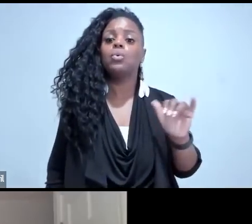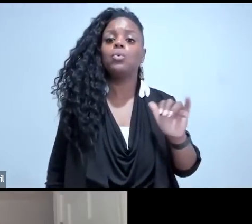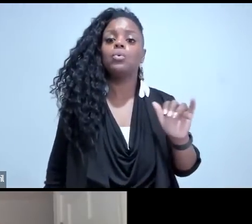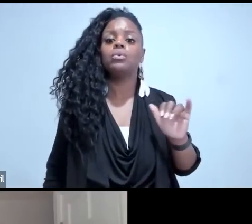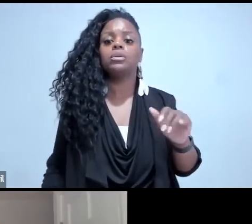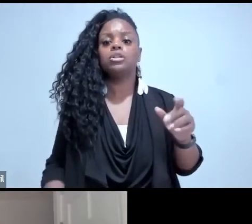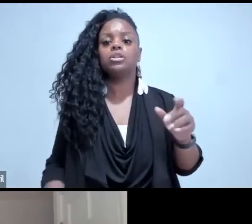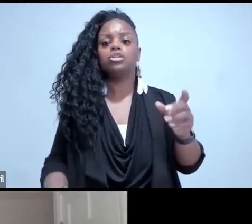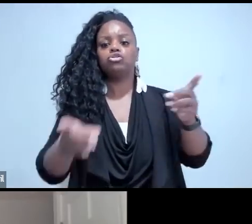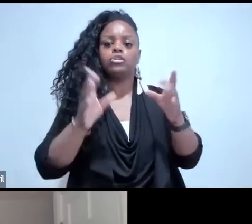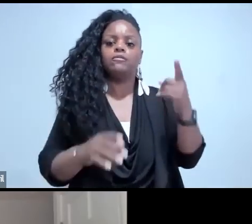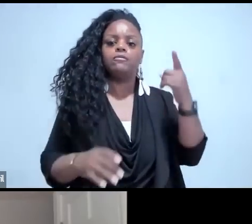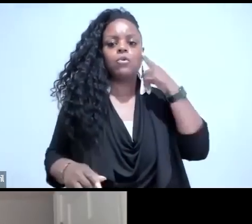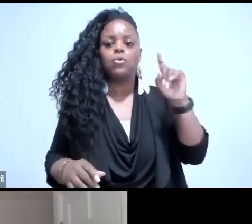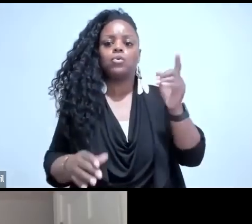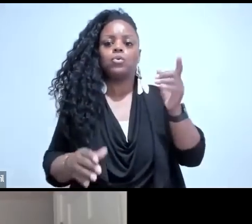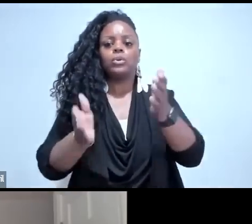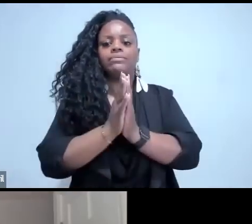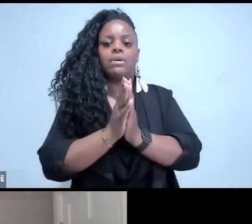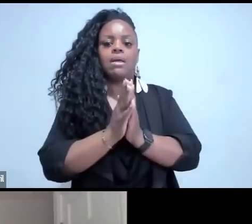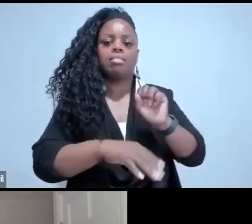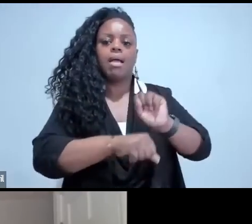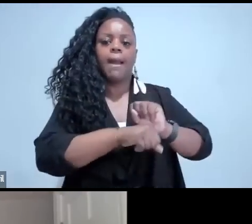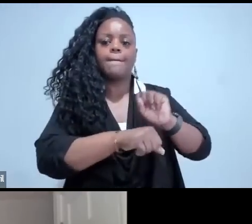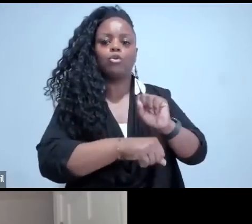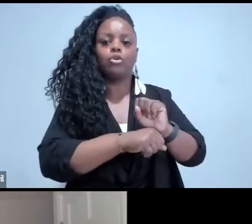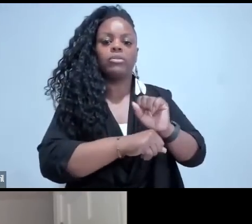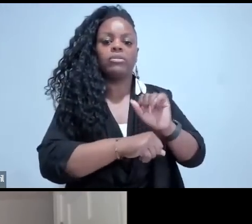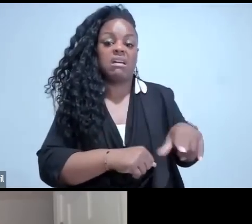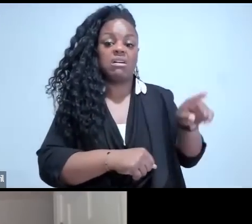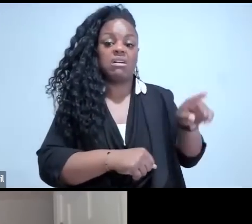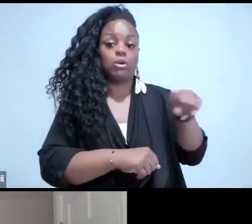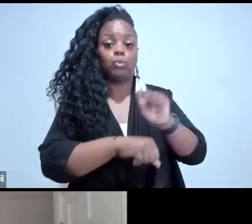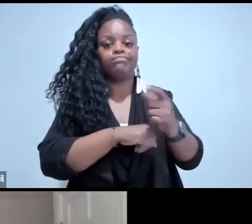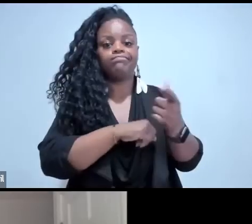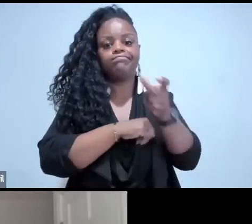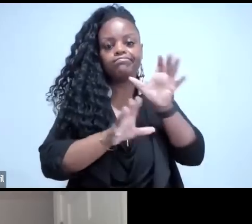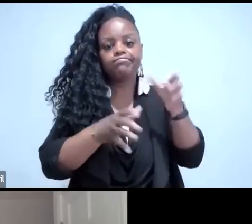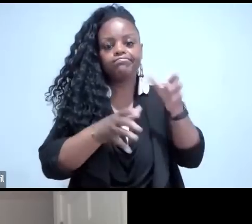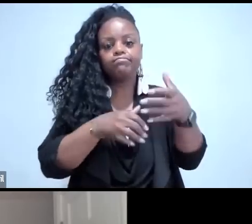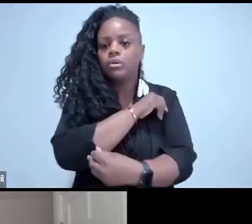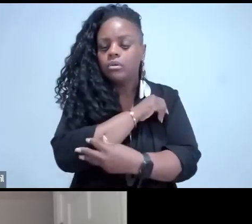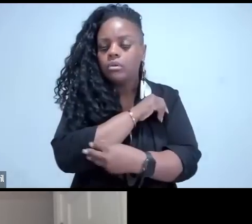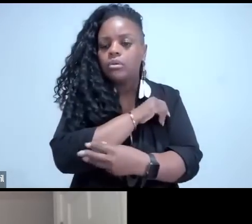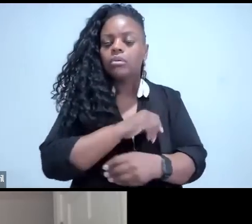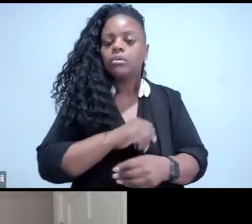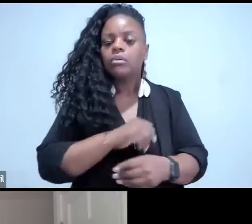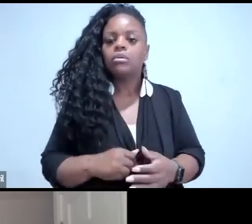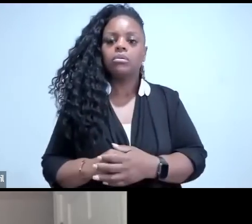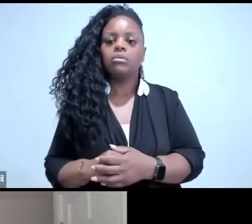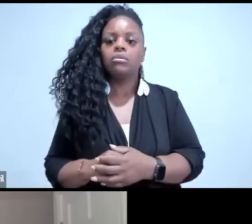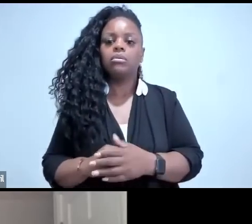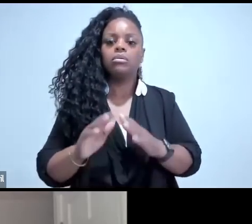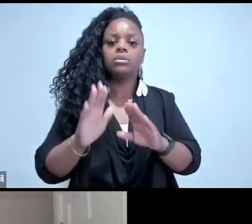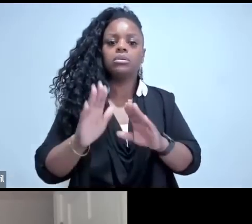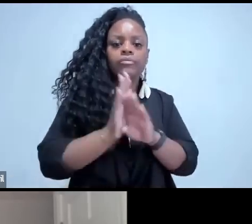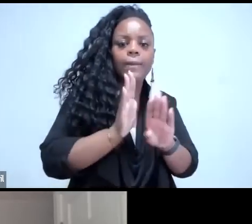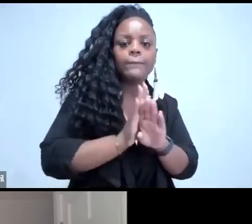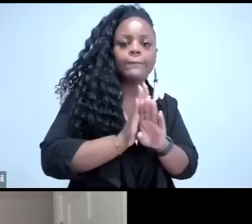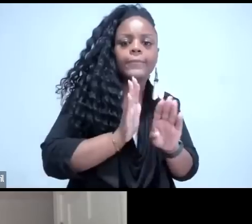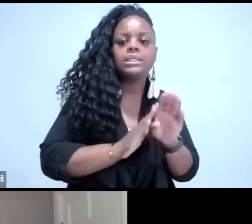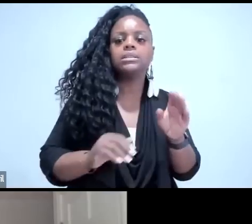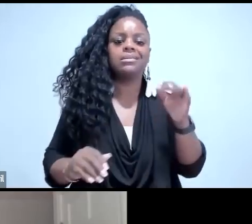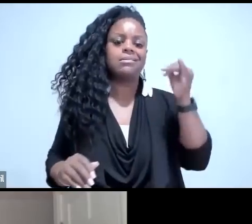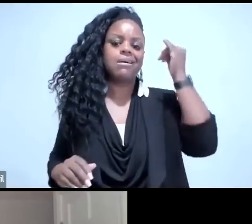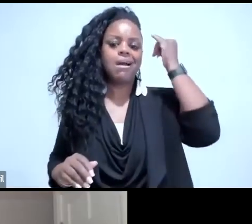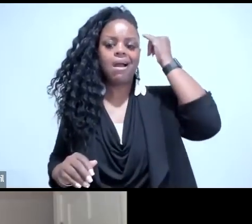developed further developed the idea of bargaining for the common good, which is a way of coming